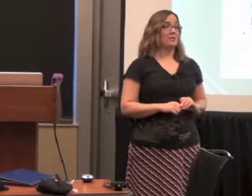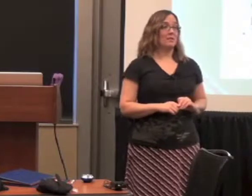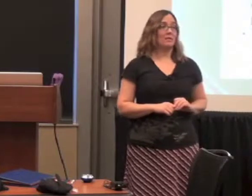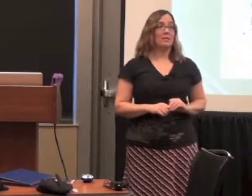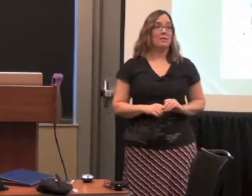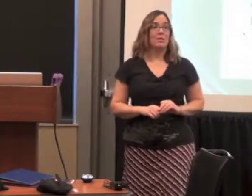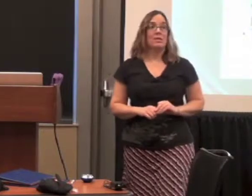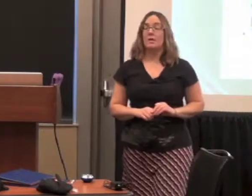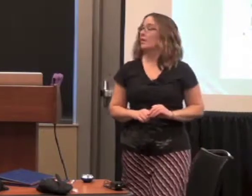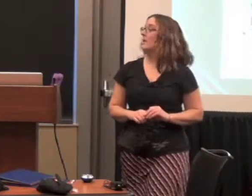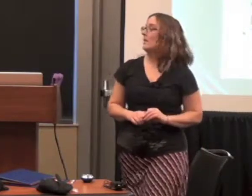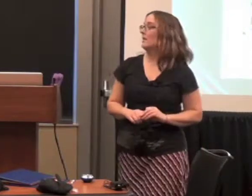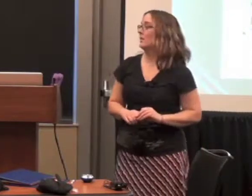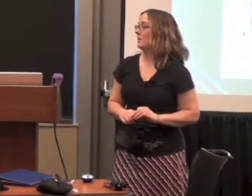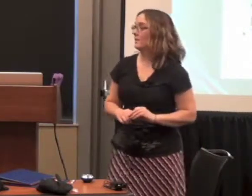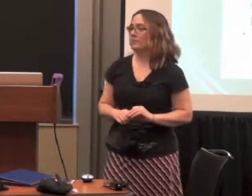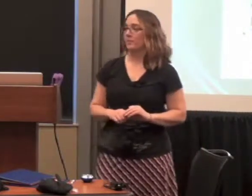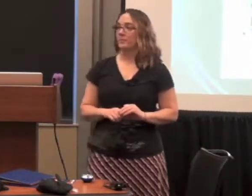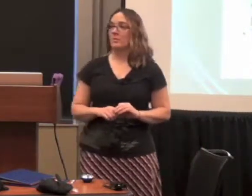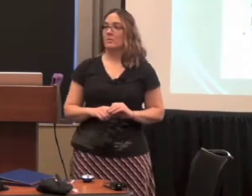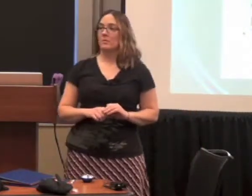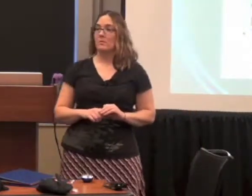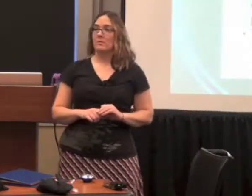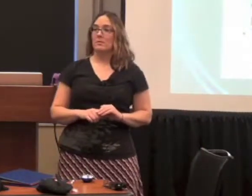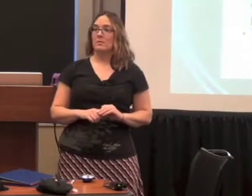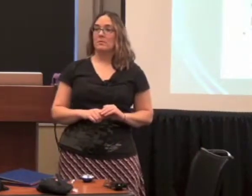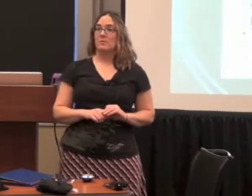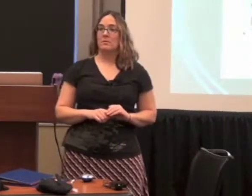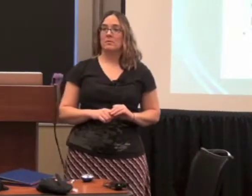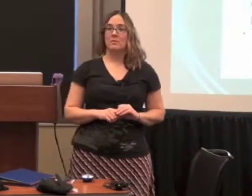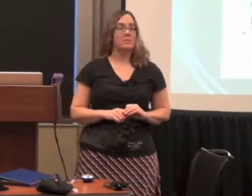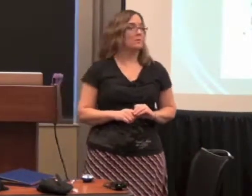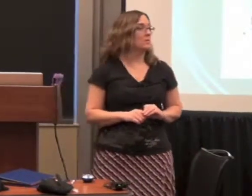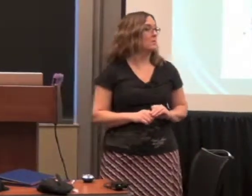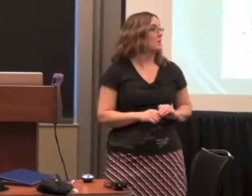Physical. Why is the physical the easiest to fade?